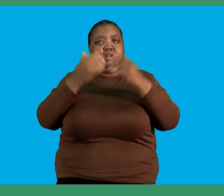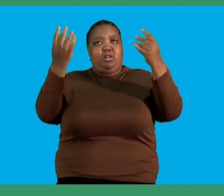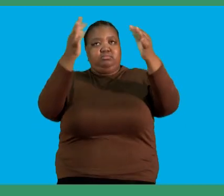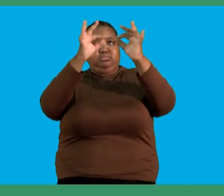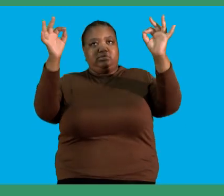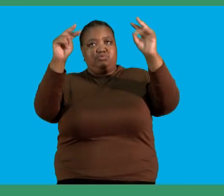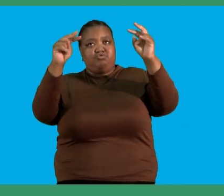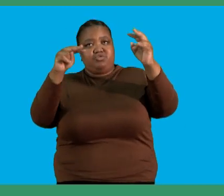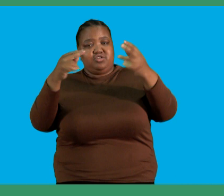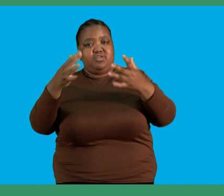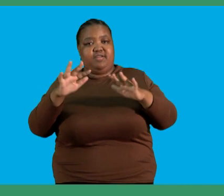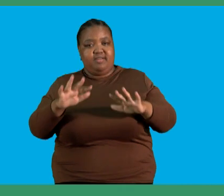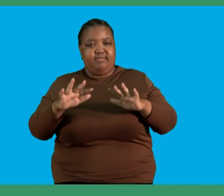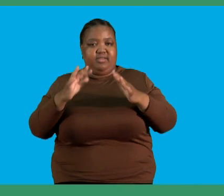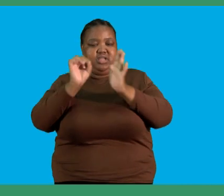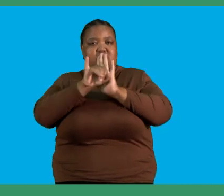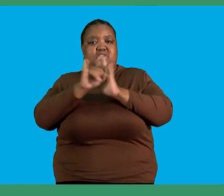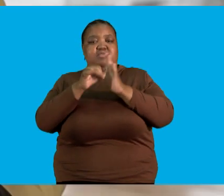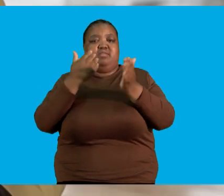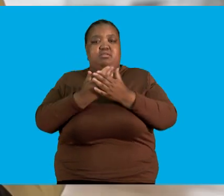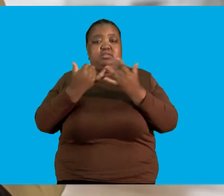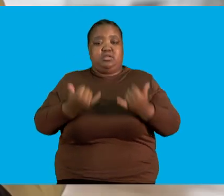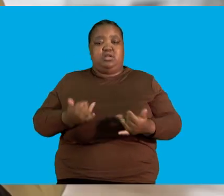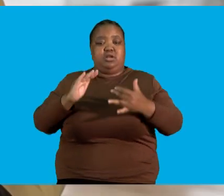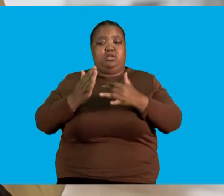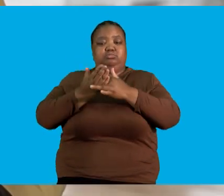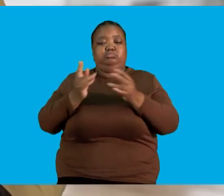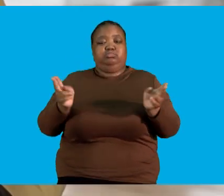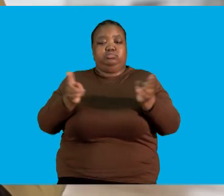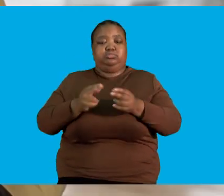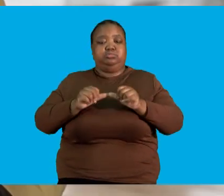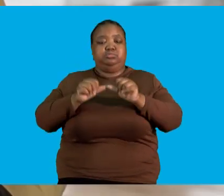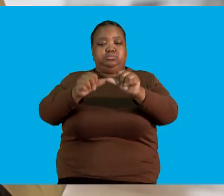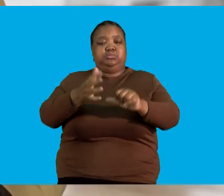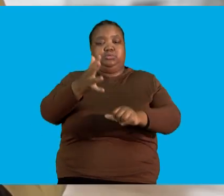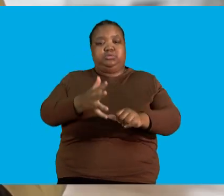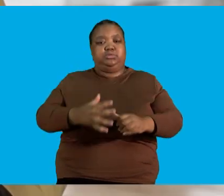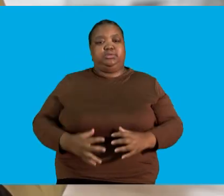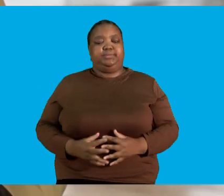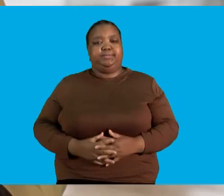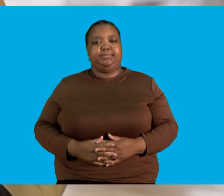scenario. So with that being said, let us take a short break and we will continue shortly.